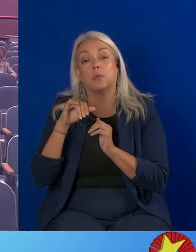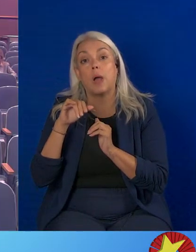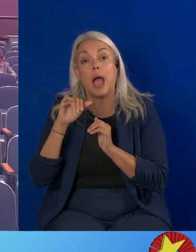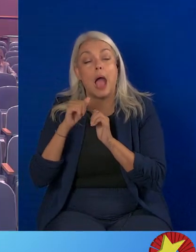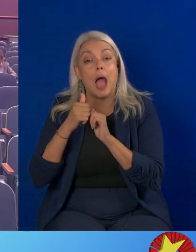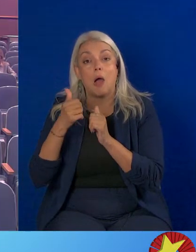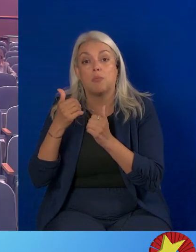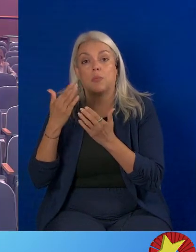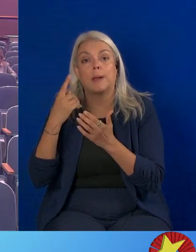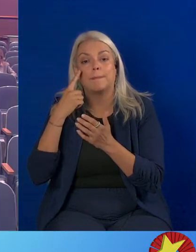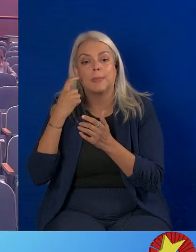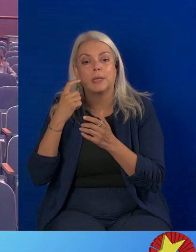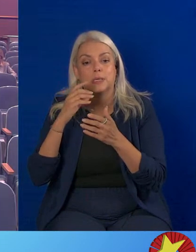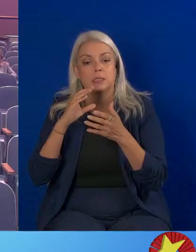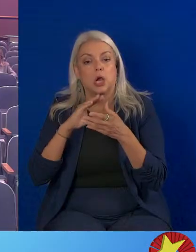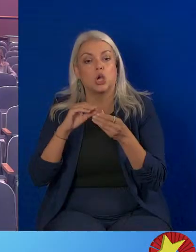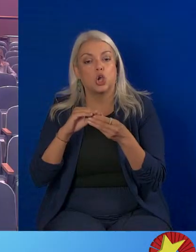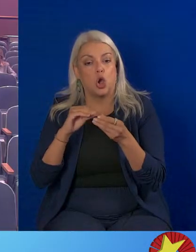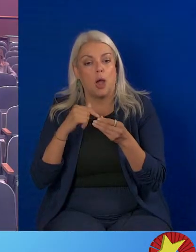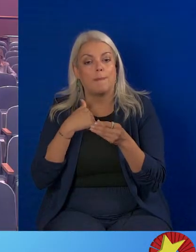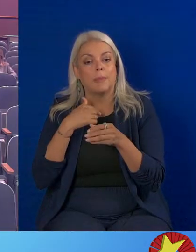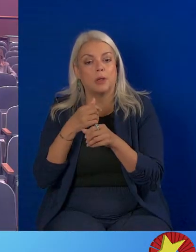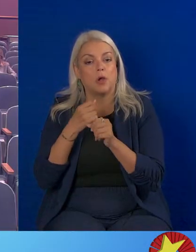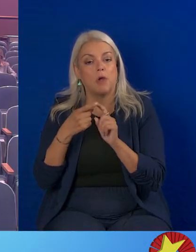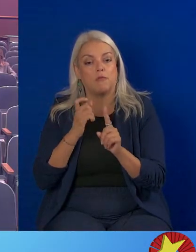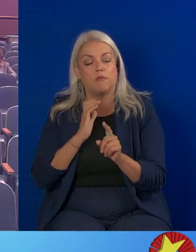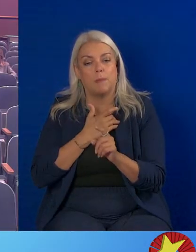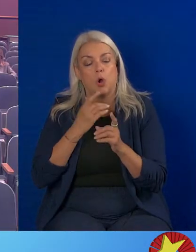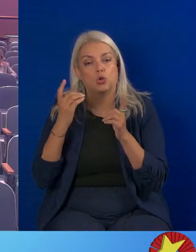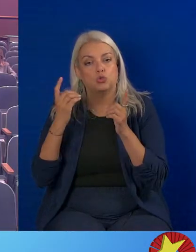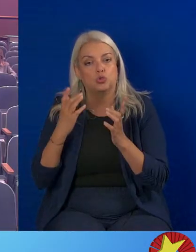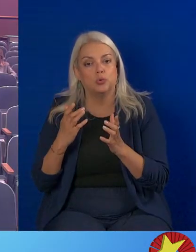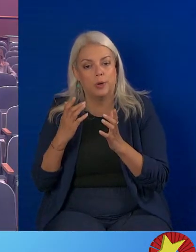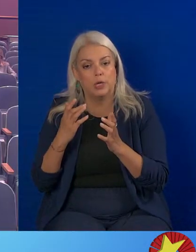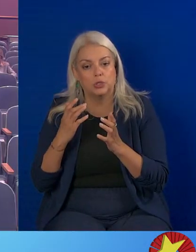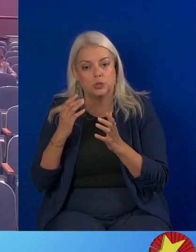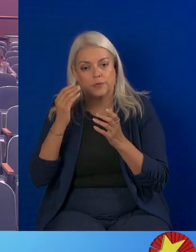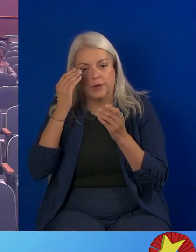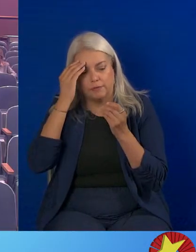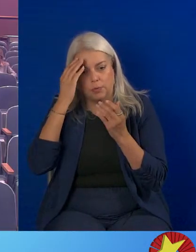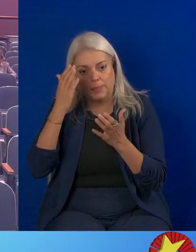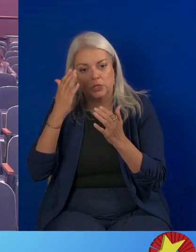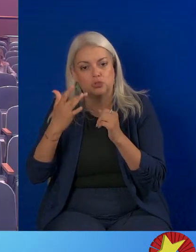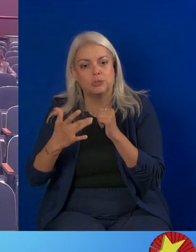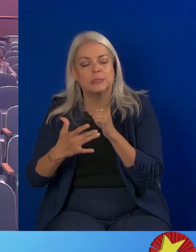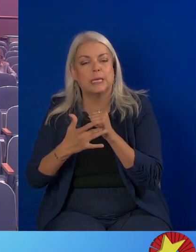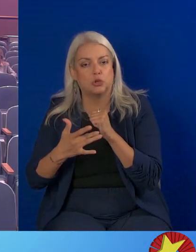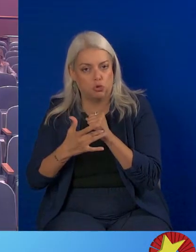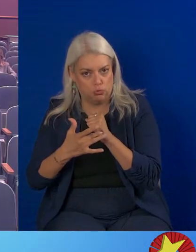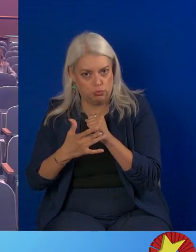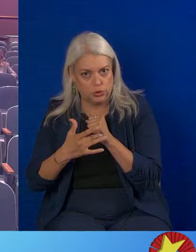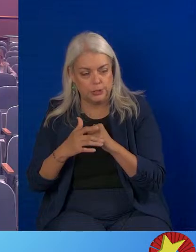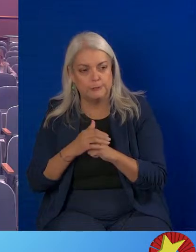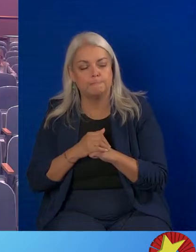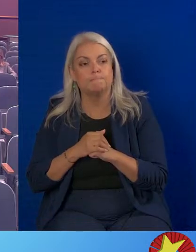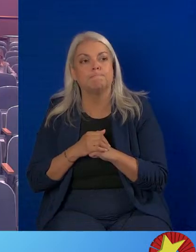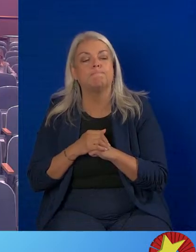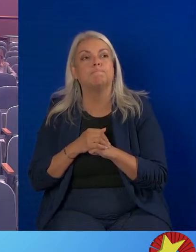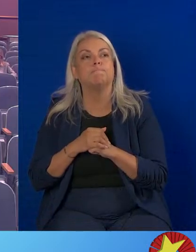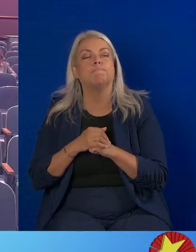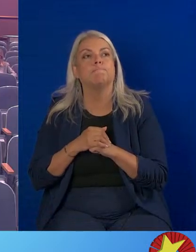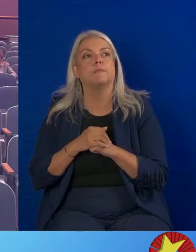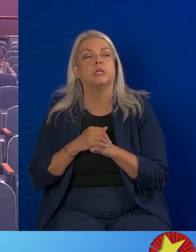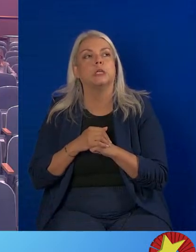to a comment that I received by our Director of Information Technology, basically